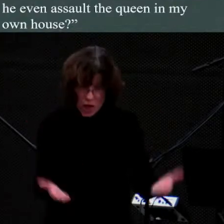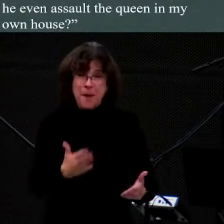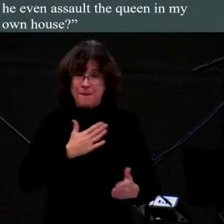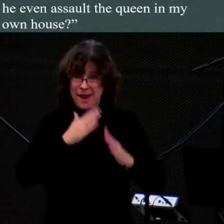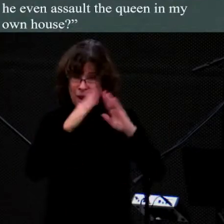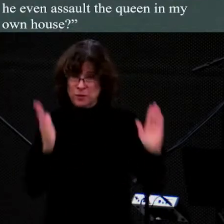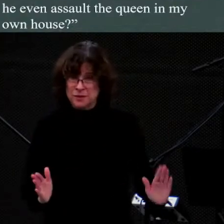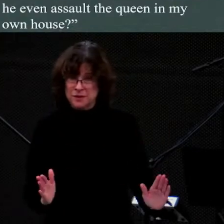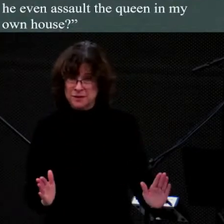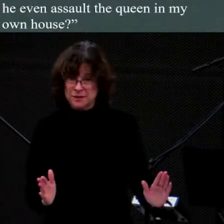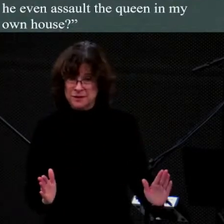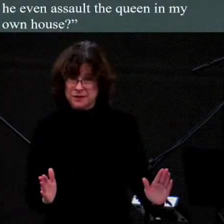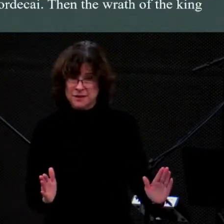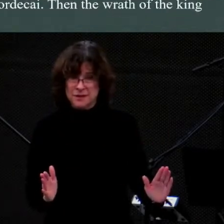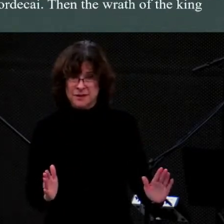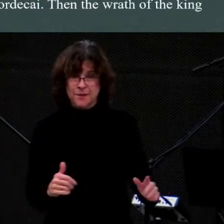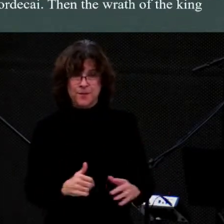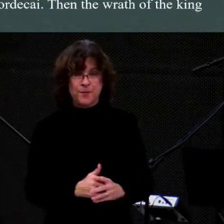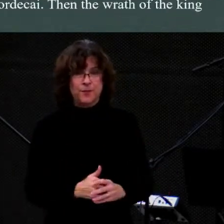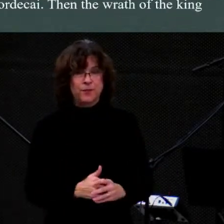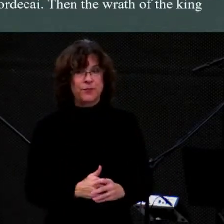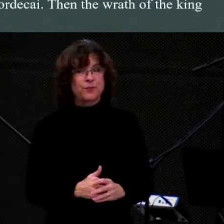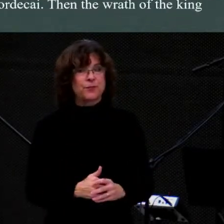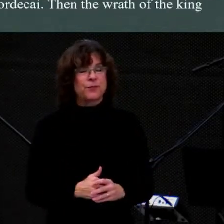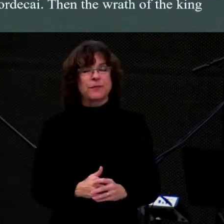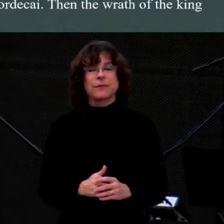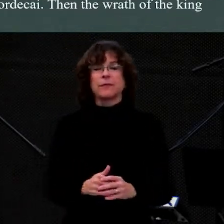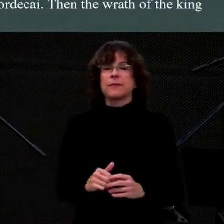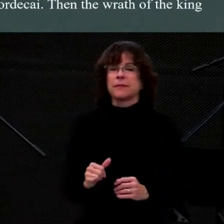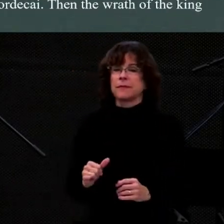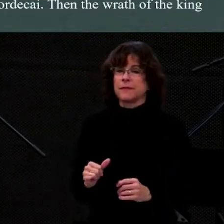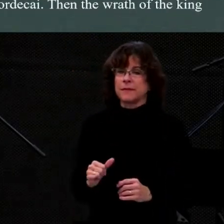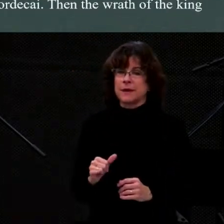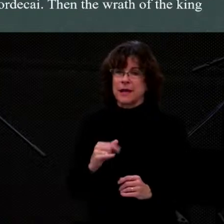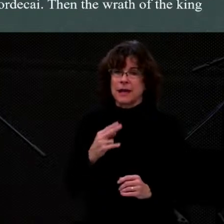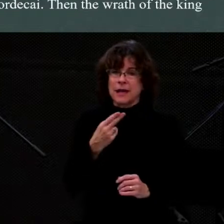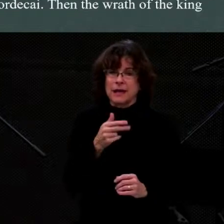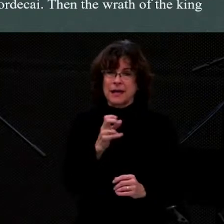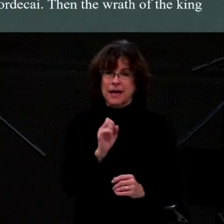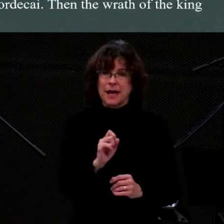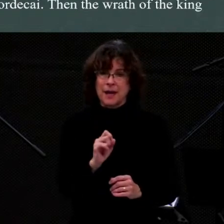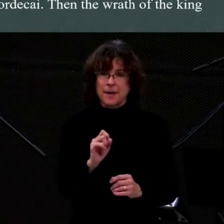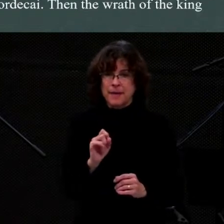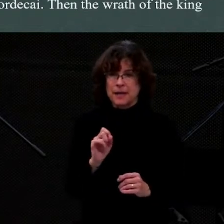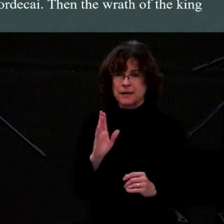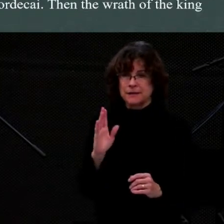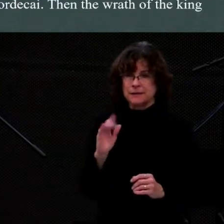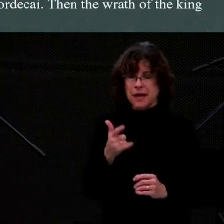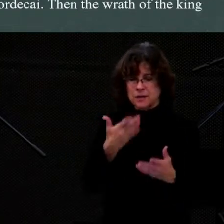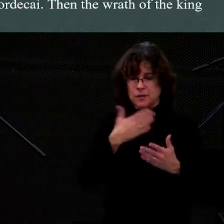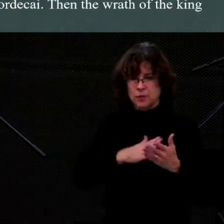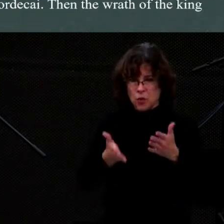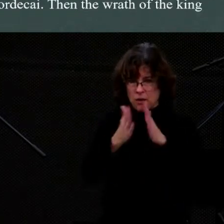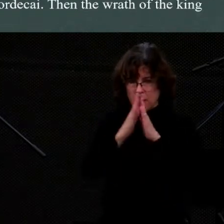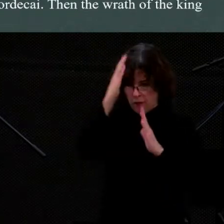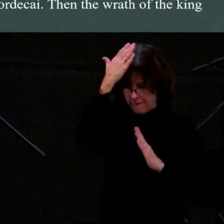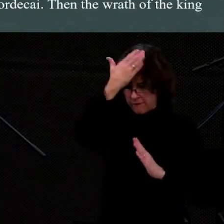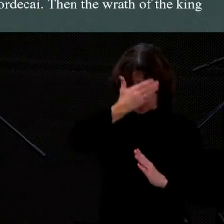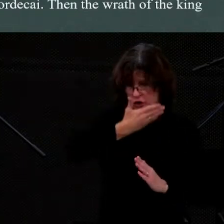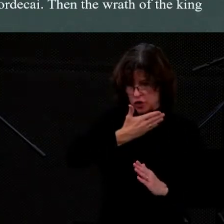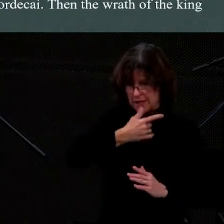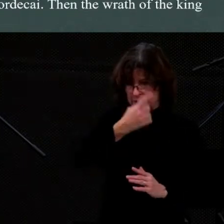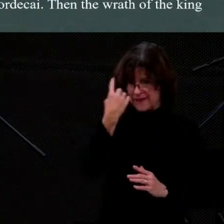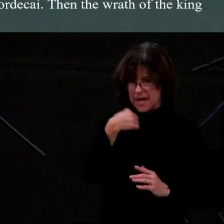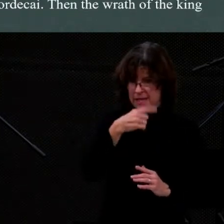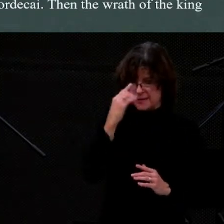house? As the words left the mouth of the king, they covered Haman's face. Then Harbona, one of the eunuchs in attendance